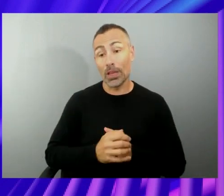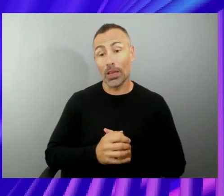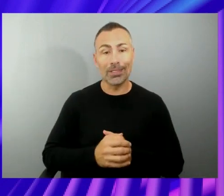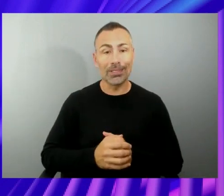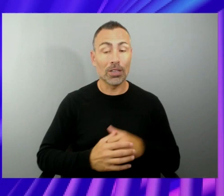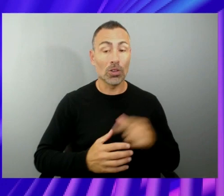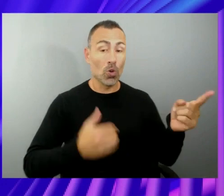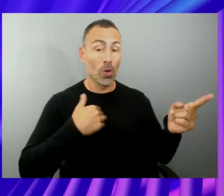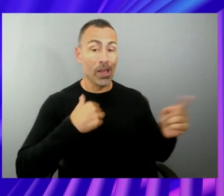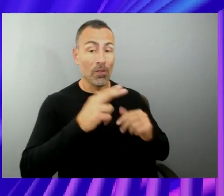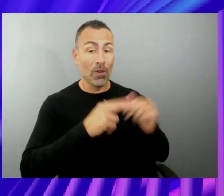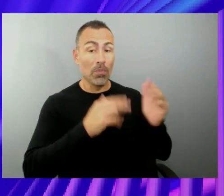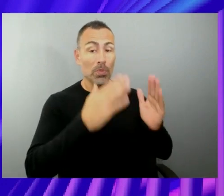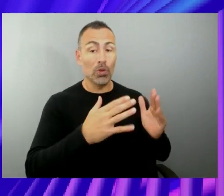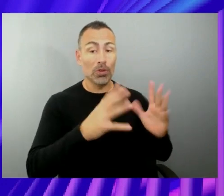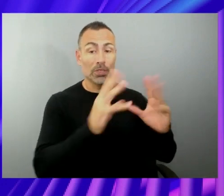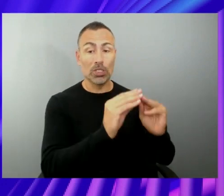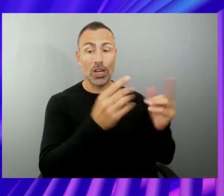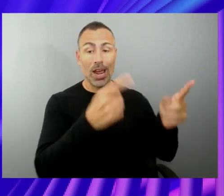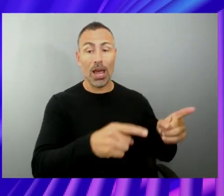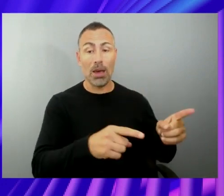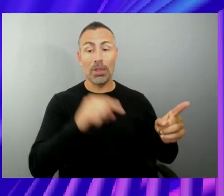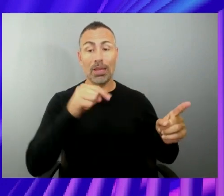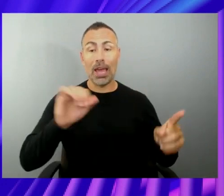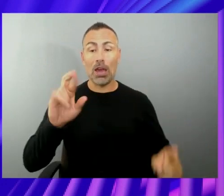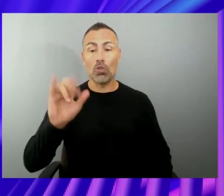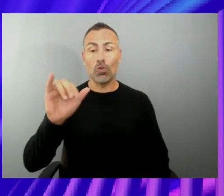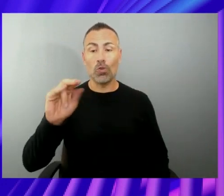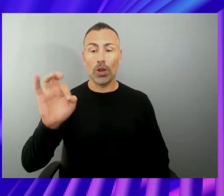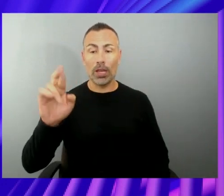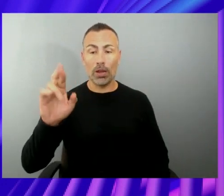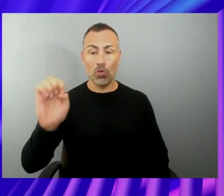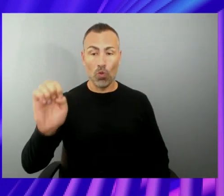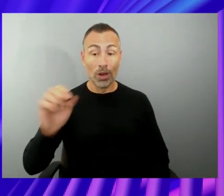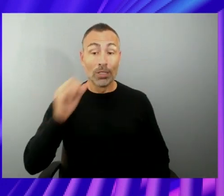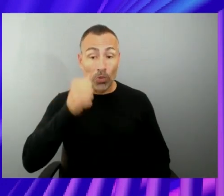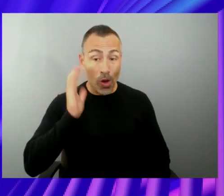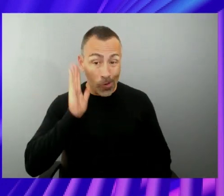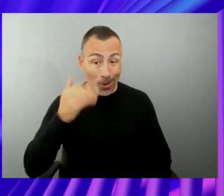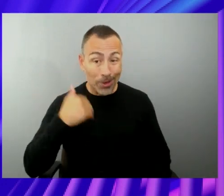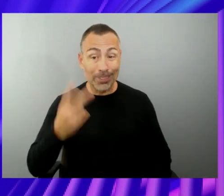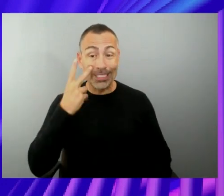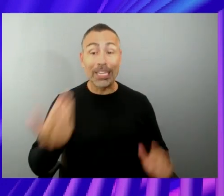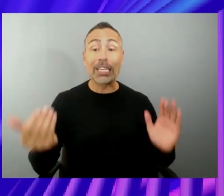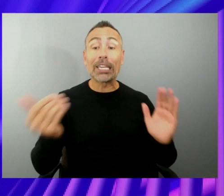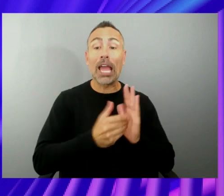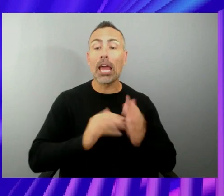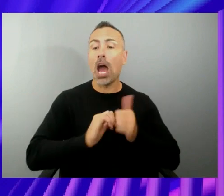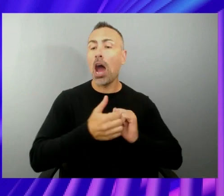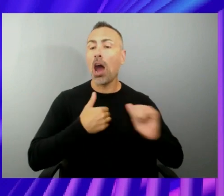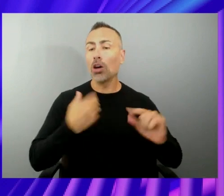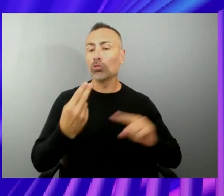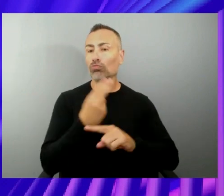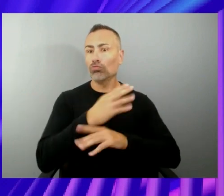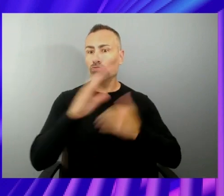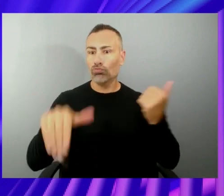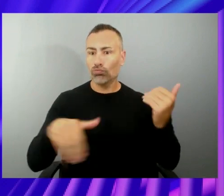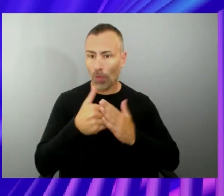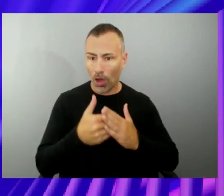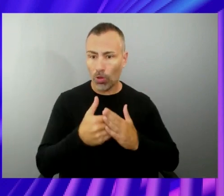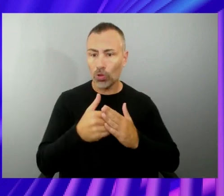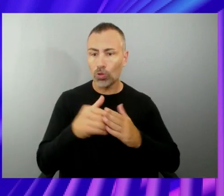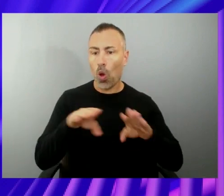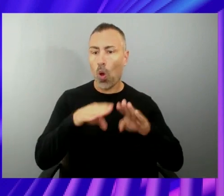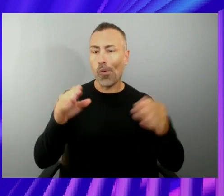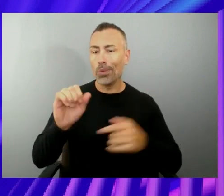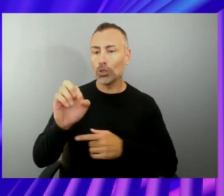be a repeat tomorrow on how to use all of those open source tools to prevent, detect, respond, recover, and the